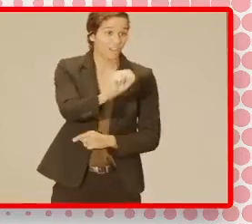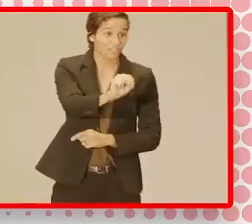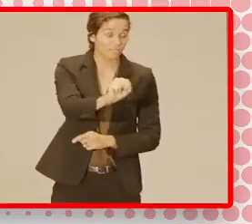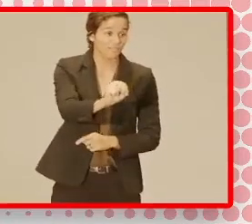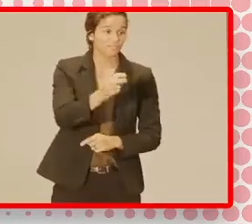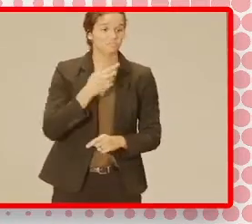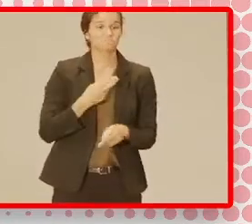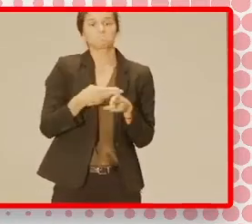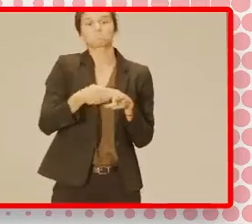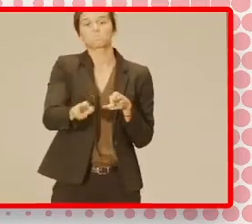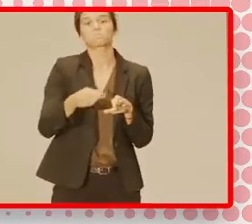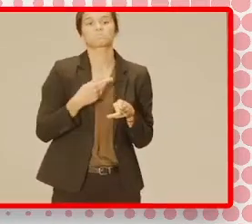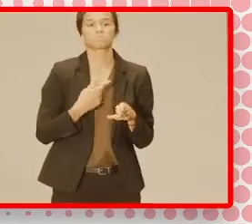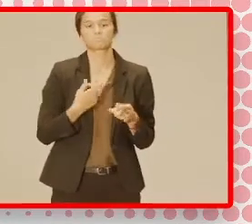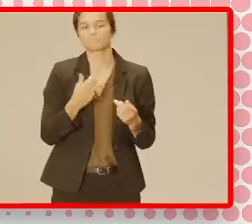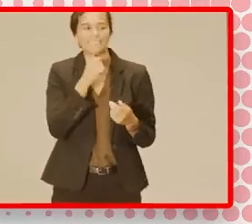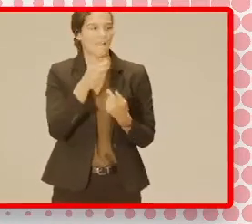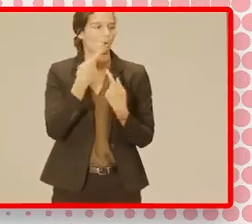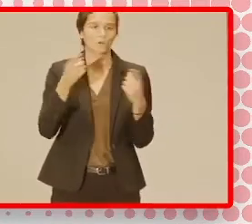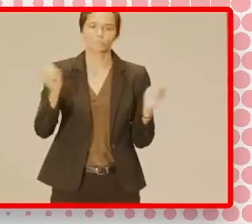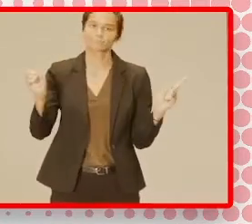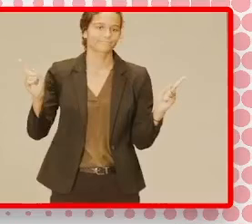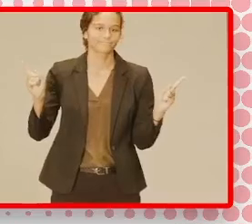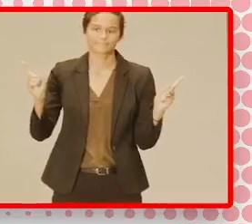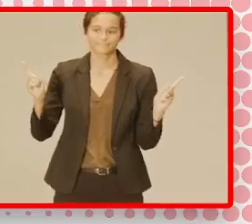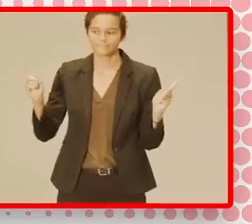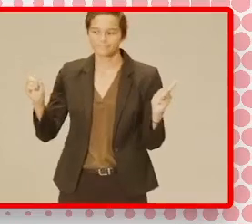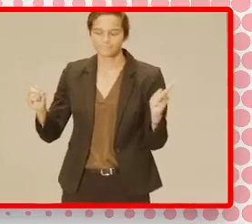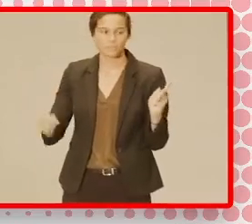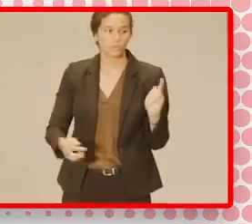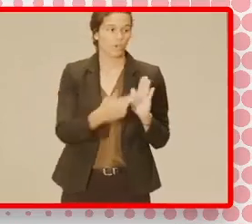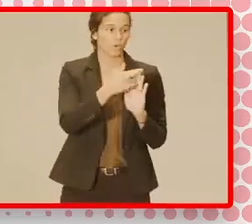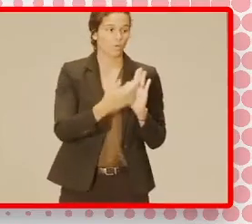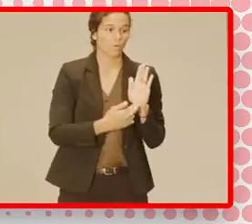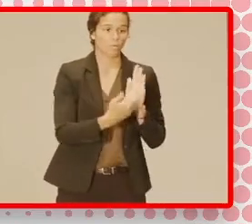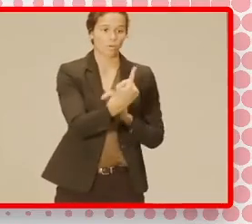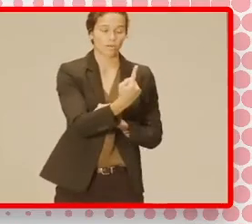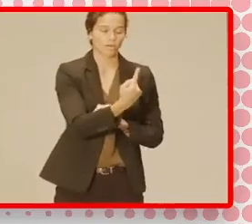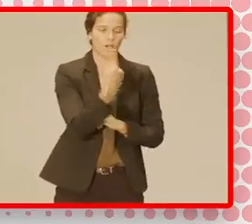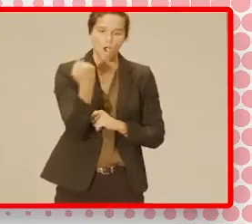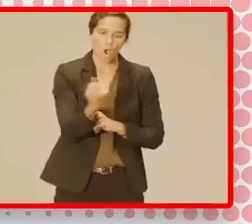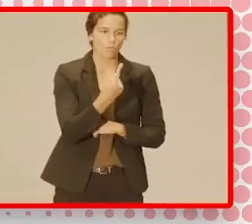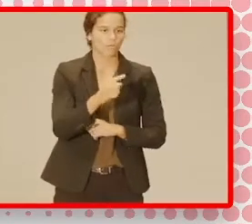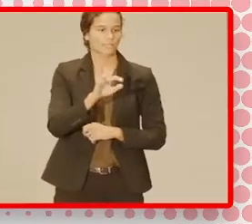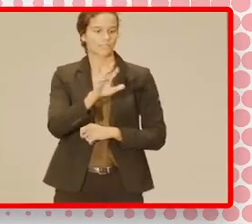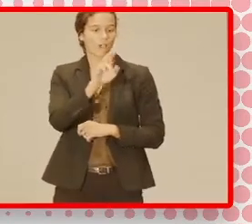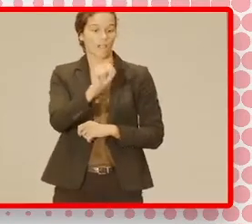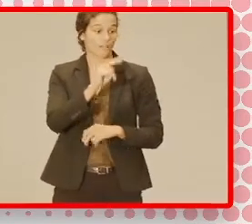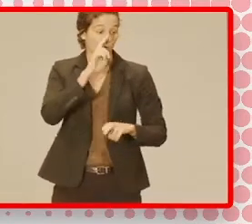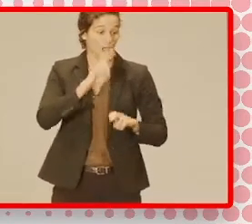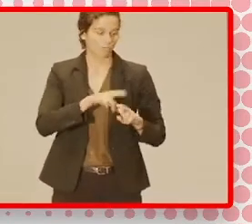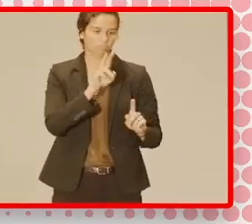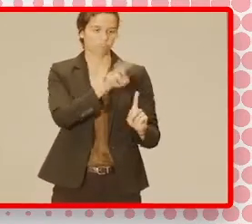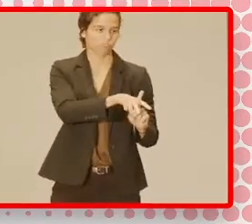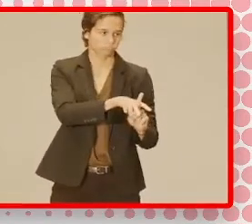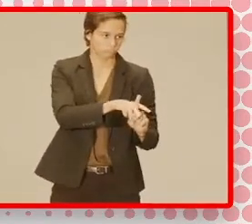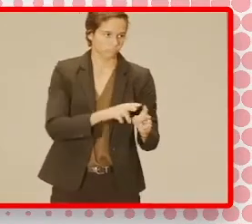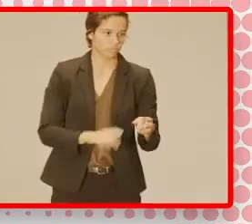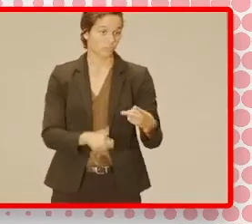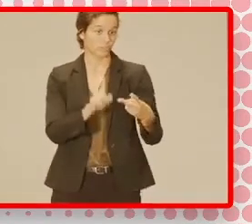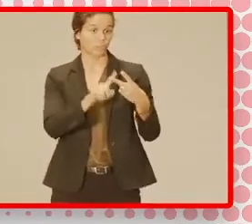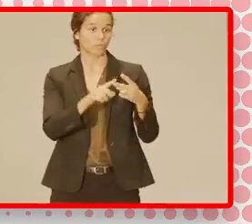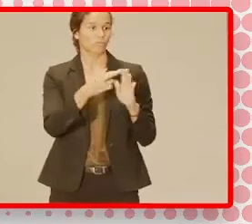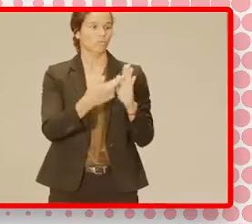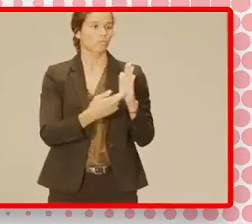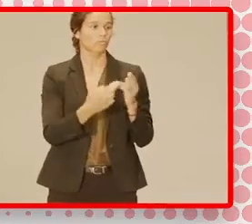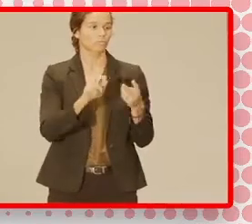bit and it won't work. So rule number 1, always, always make it fun. Rule number 2, no real